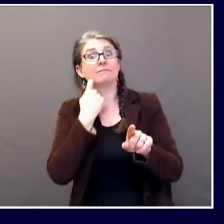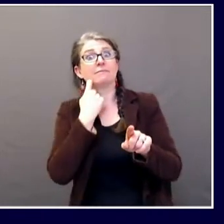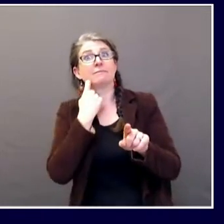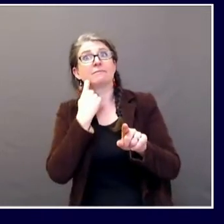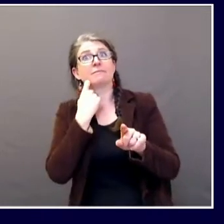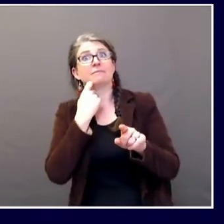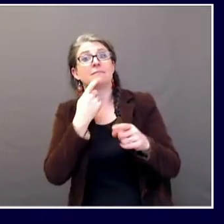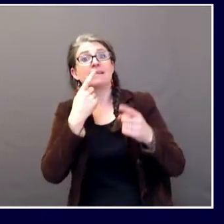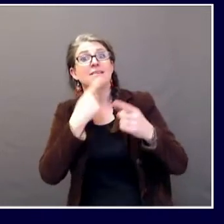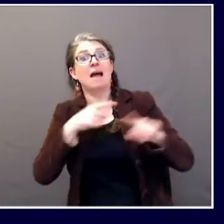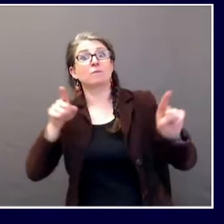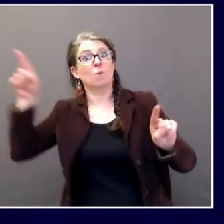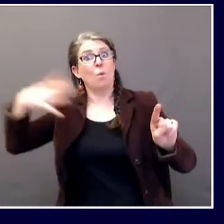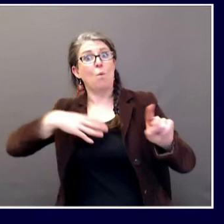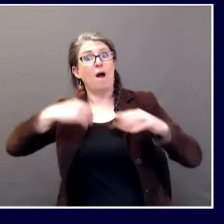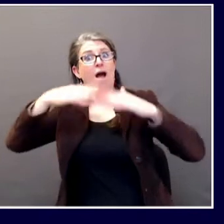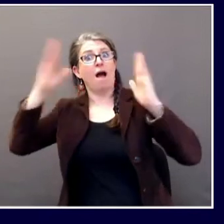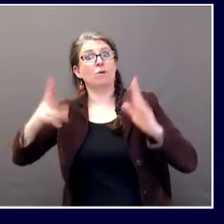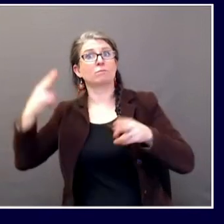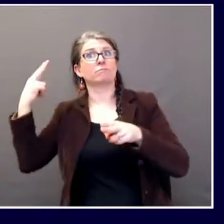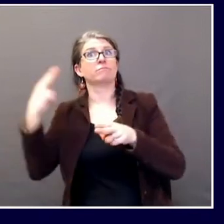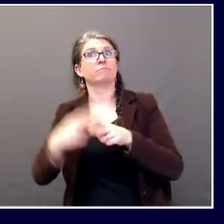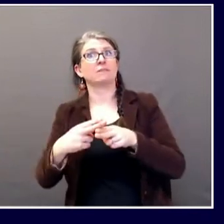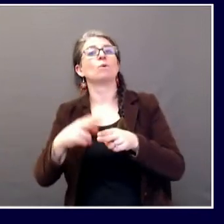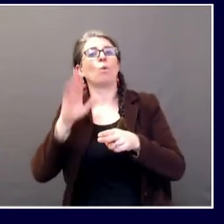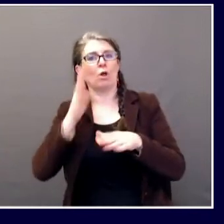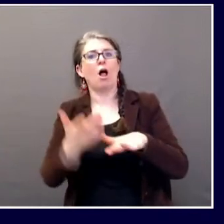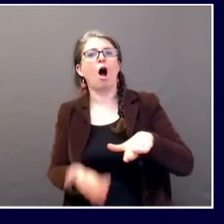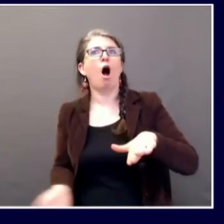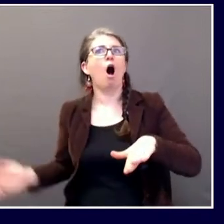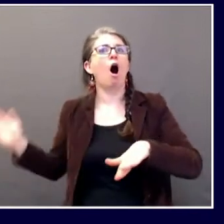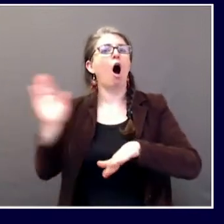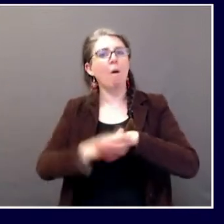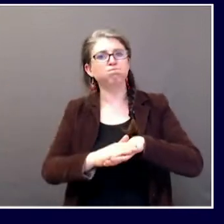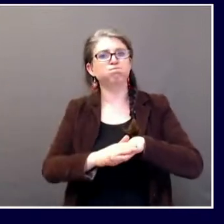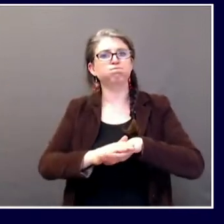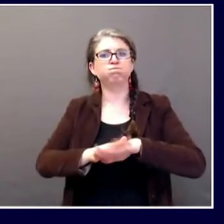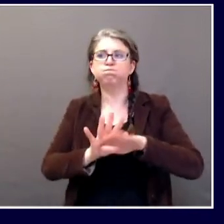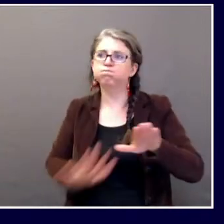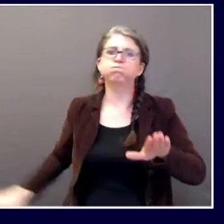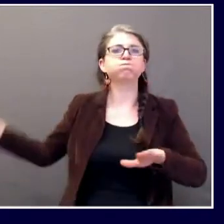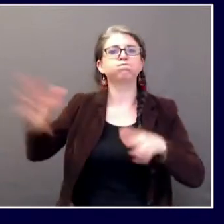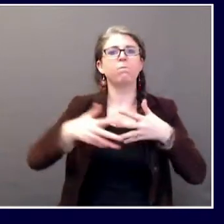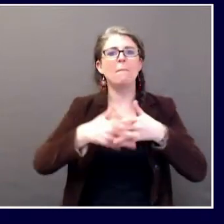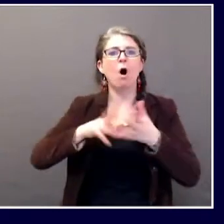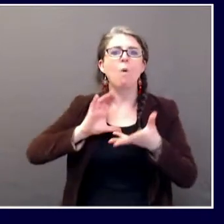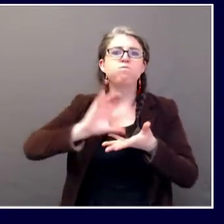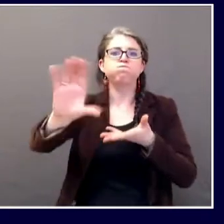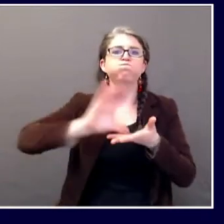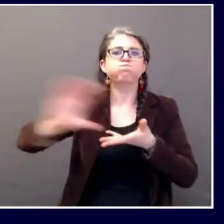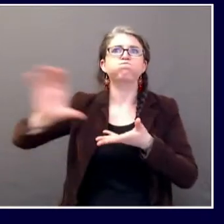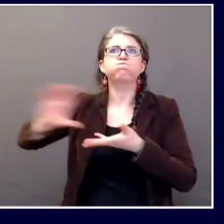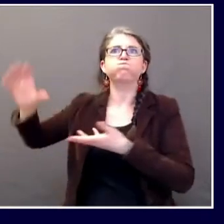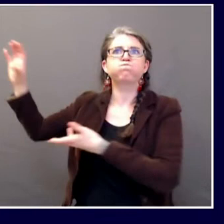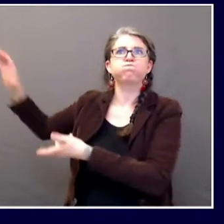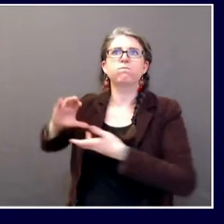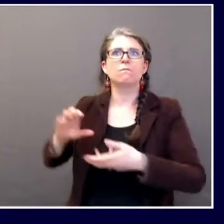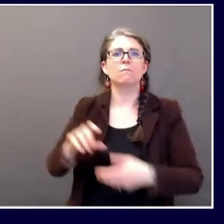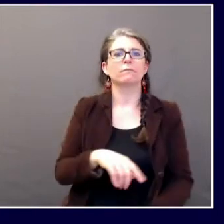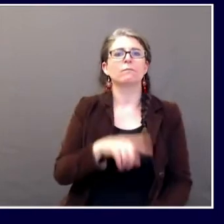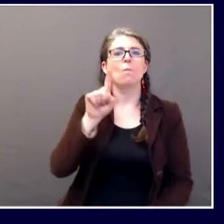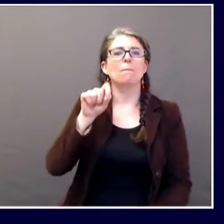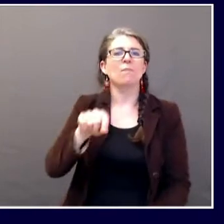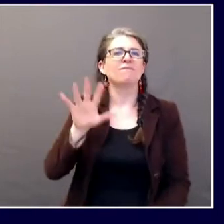be increasing the number of doses being shipped to Maine, talking about 10.5 million additional doses. Sounds like they were talking about a